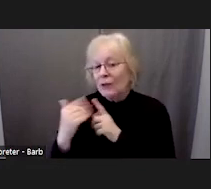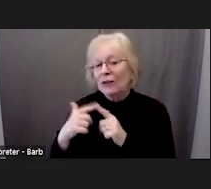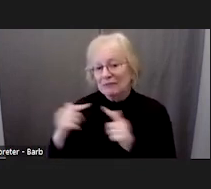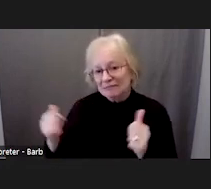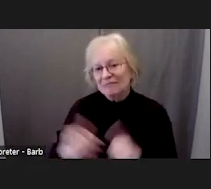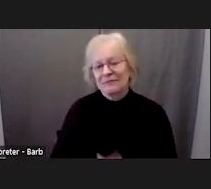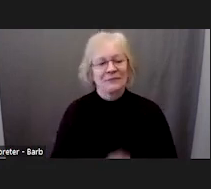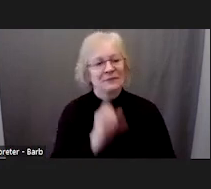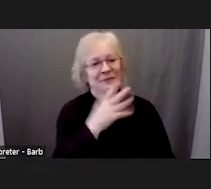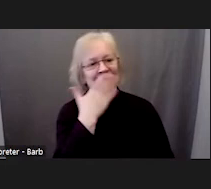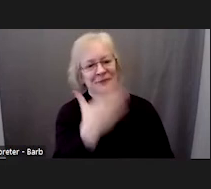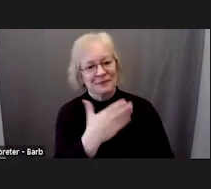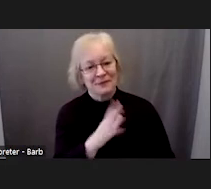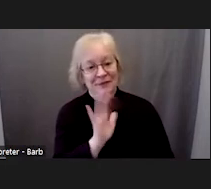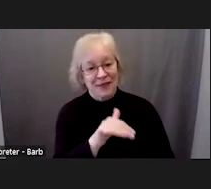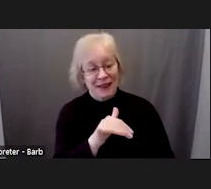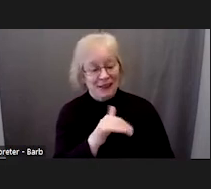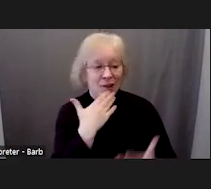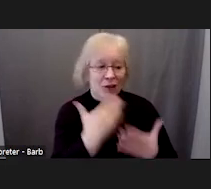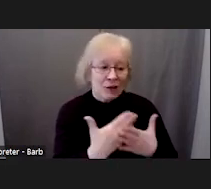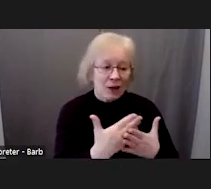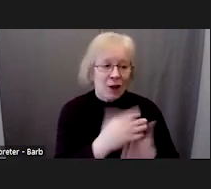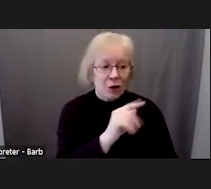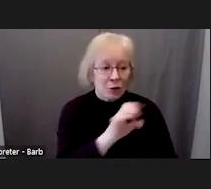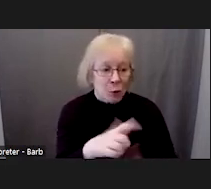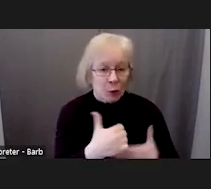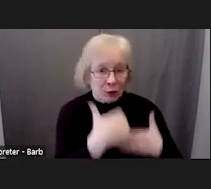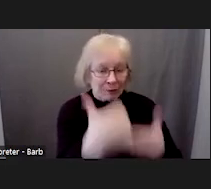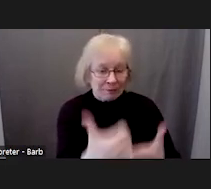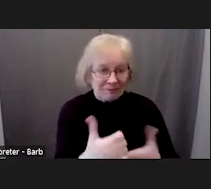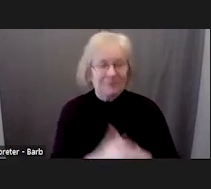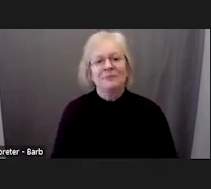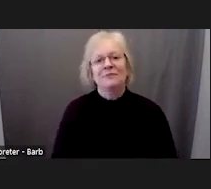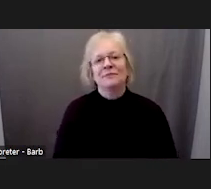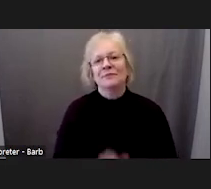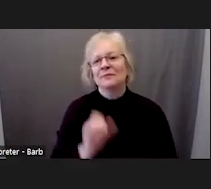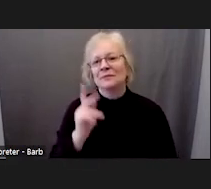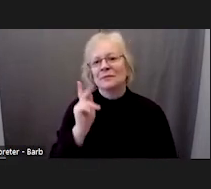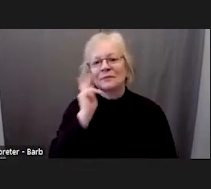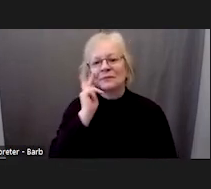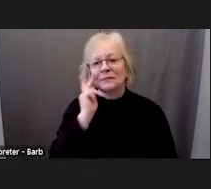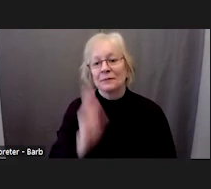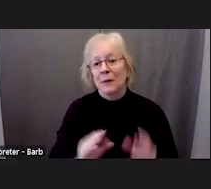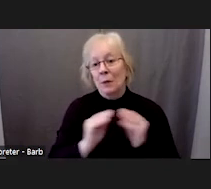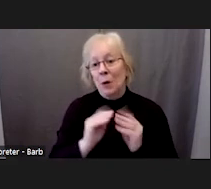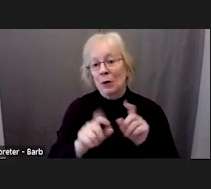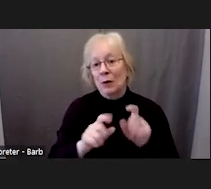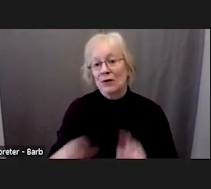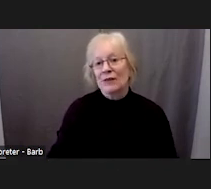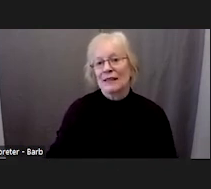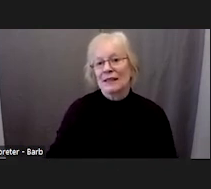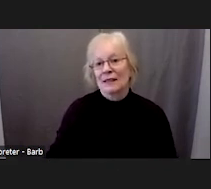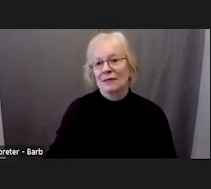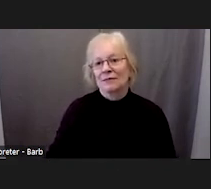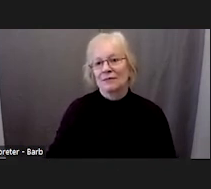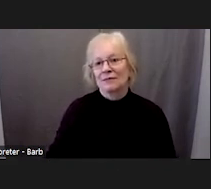That's a helpful tool to know of. Let's see, are there more questions that